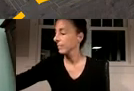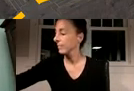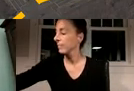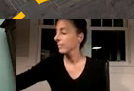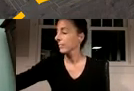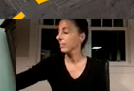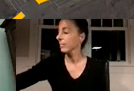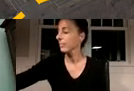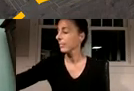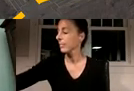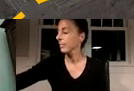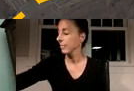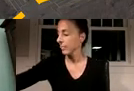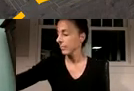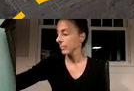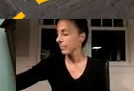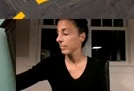So,